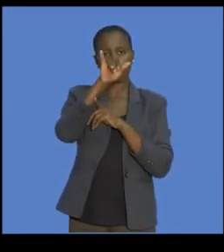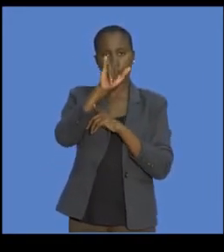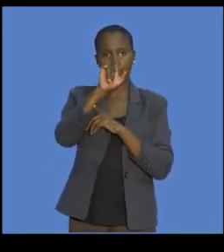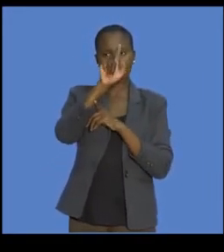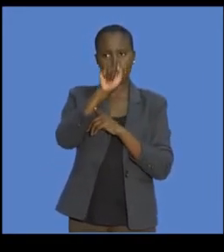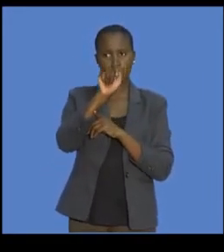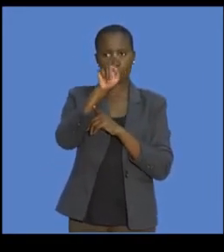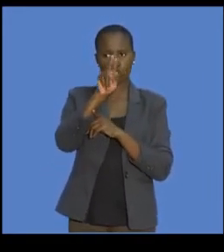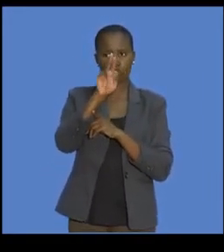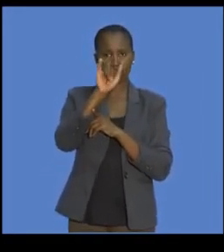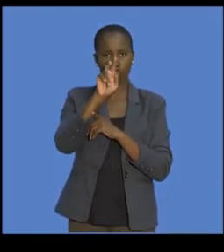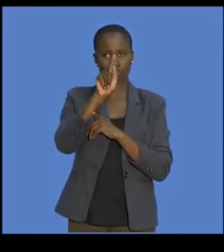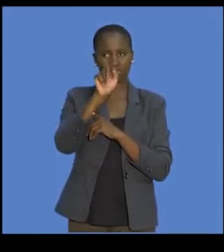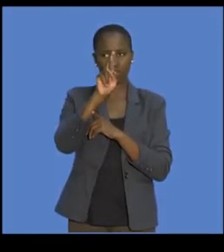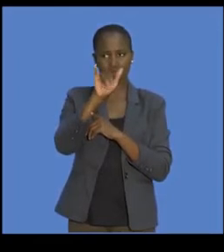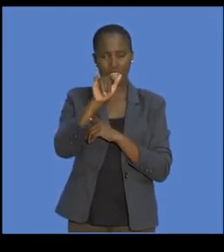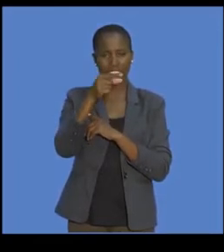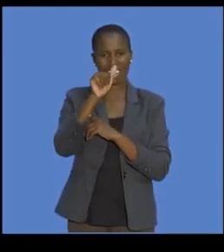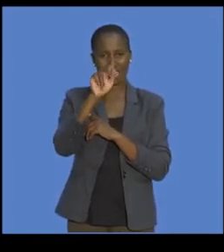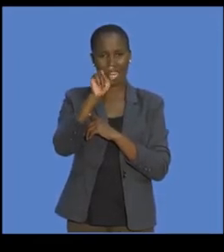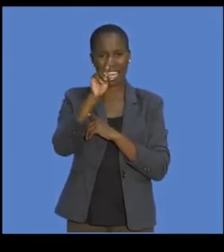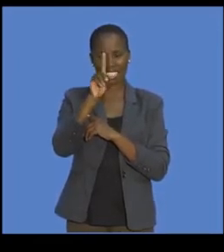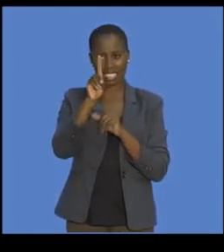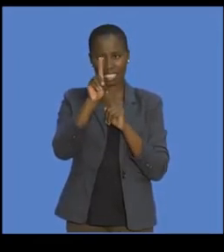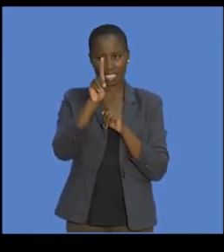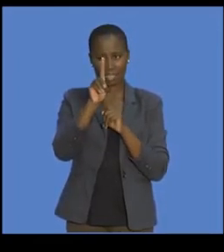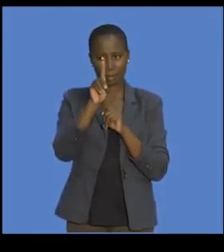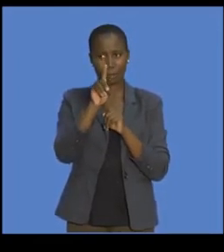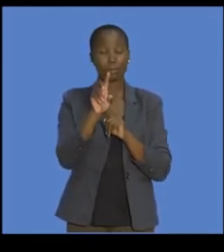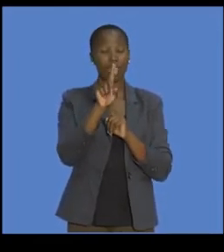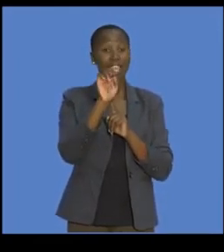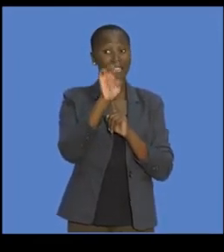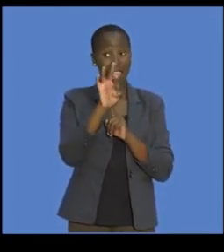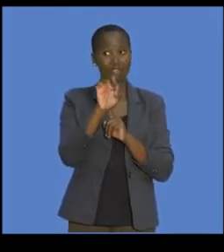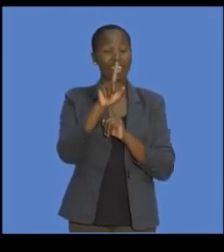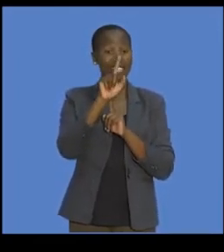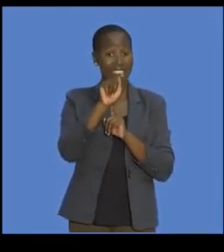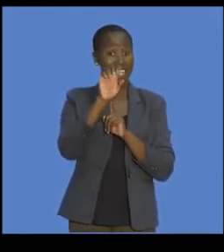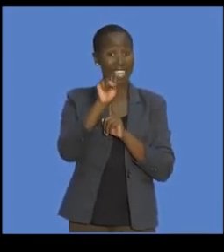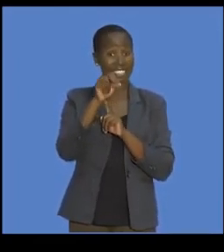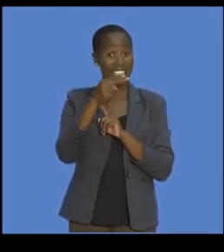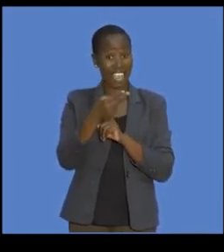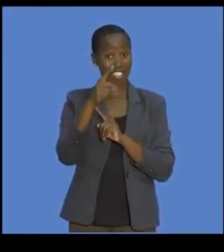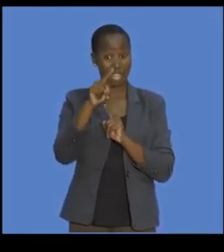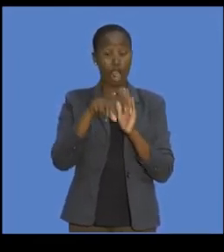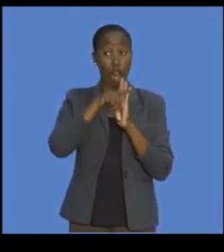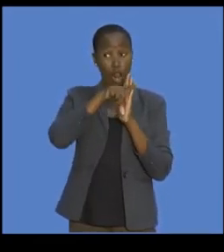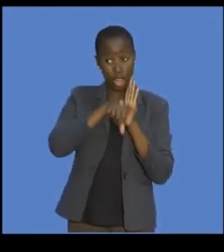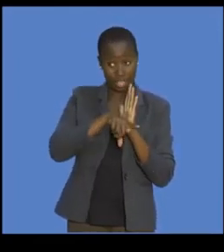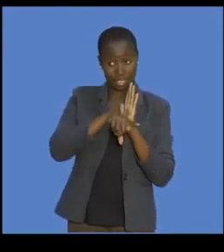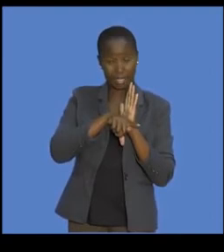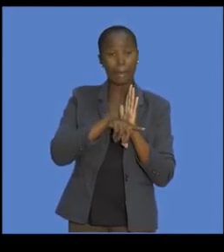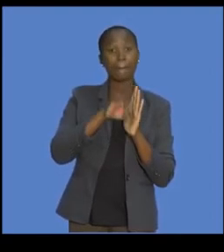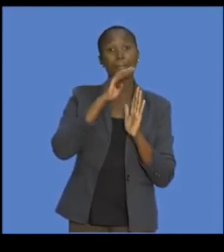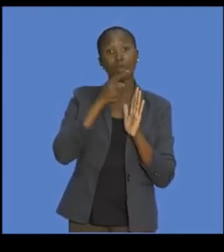releases TSH. When there is less TSH, it sends out less thyroxine. So the thyroid